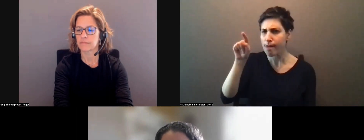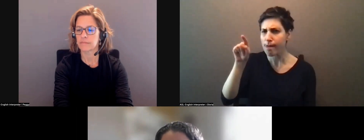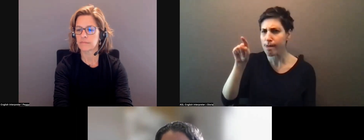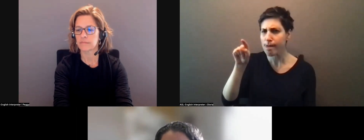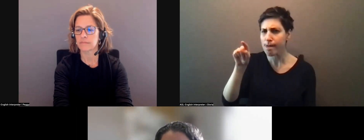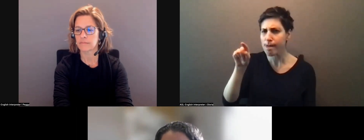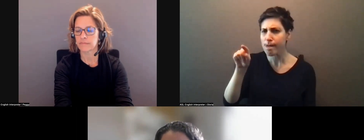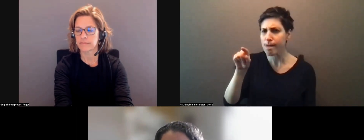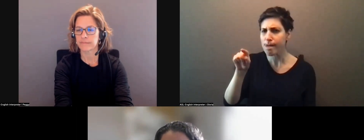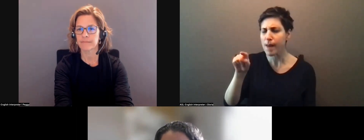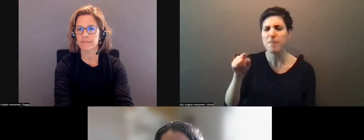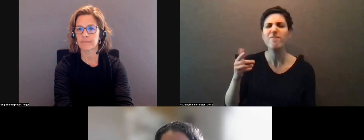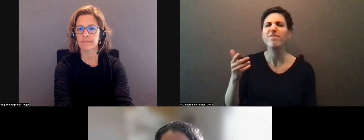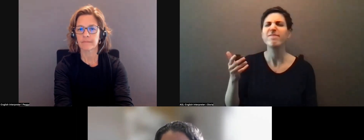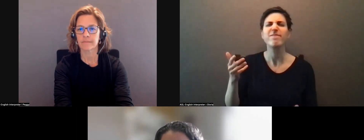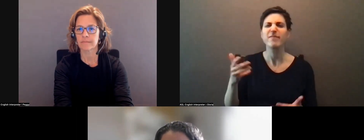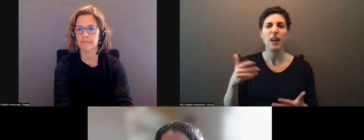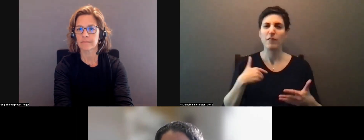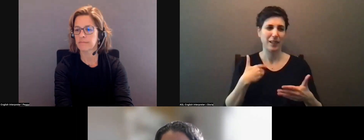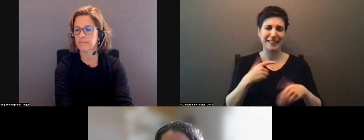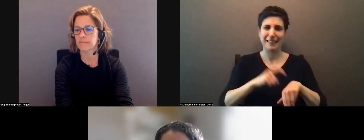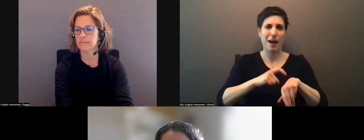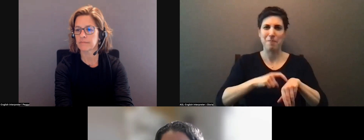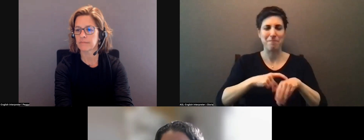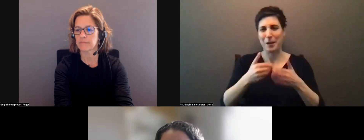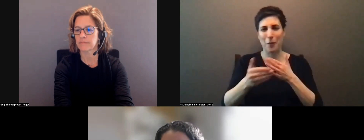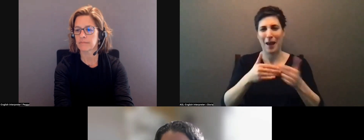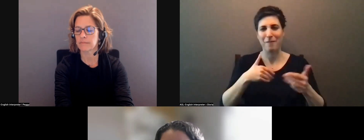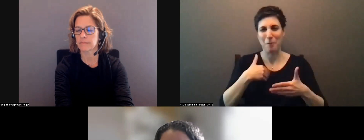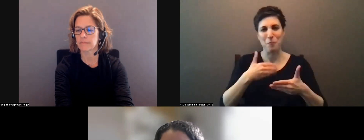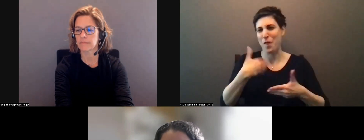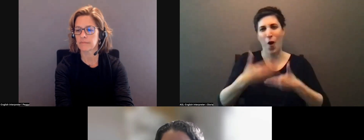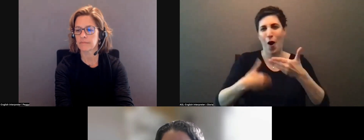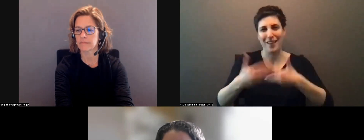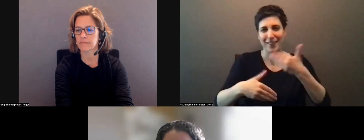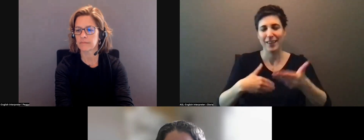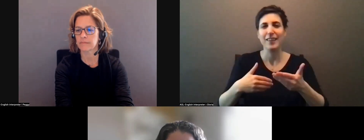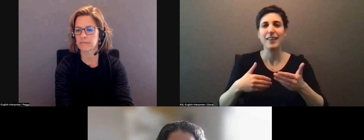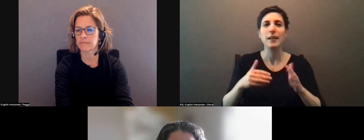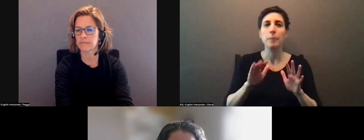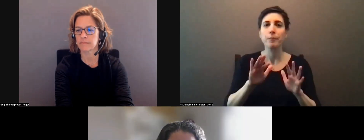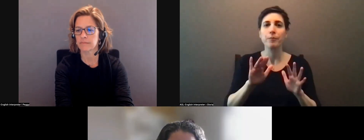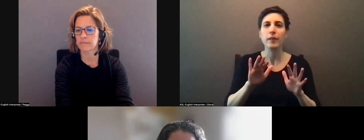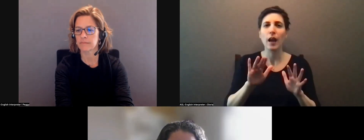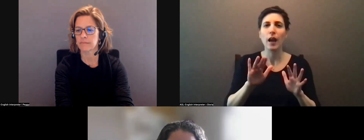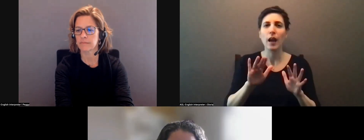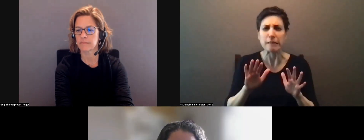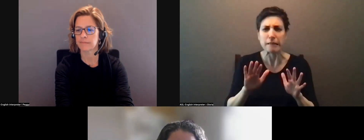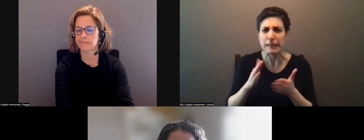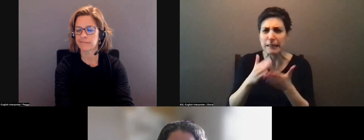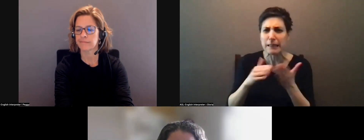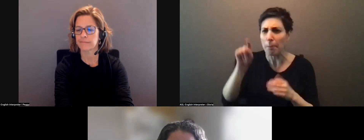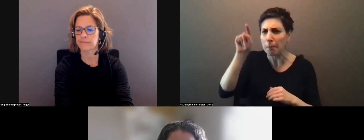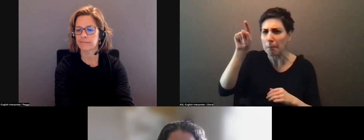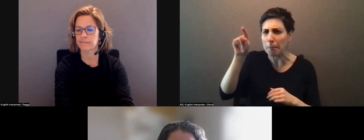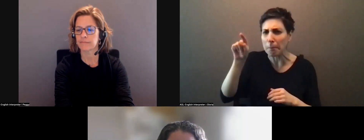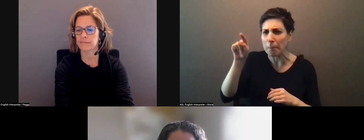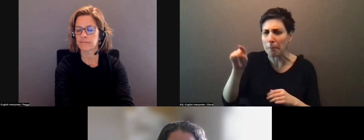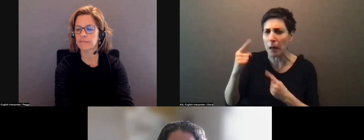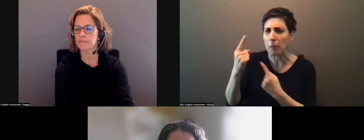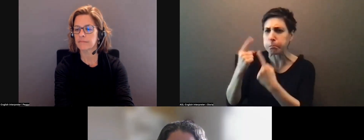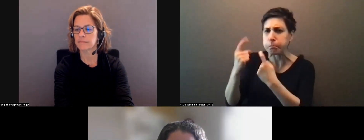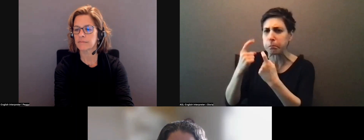yeah, we'll just have to kind of move on, to the next. We'll save, I know there's like another few questions from Melody. Maybe we